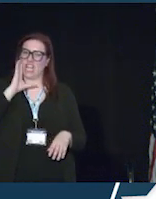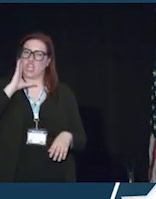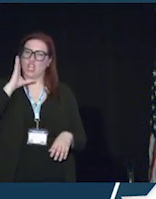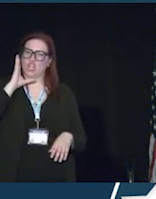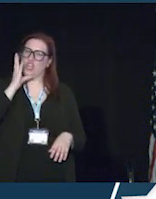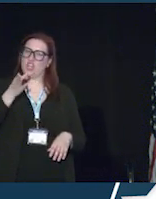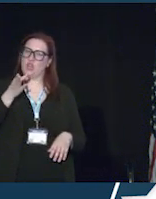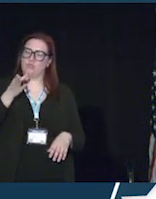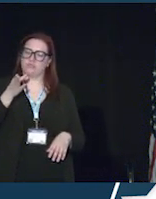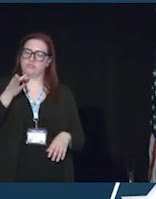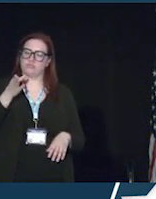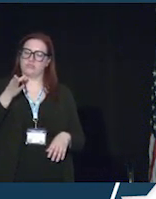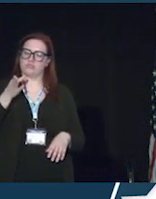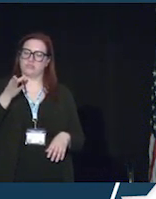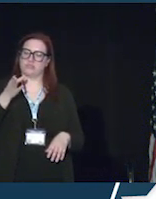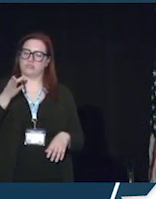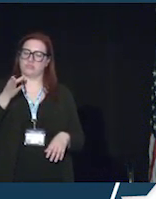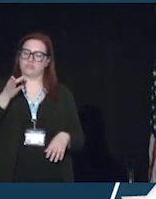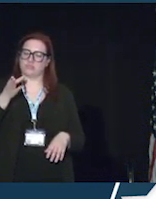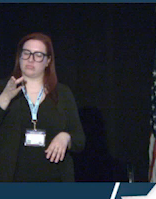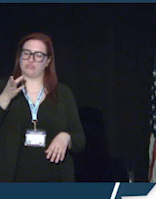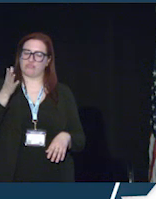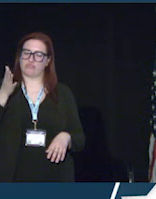but you could find,